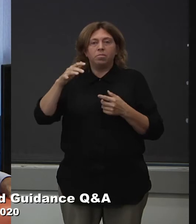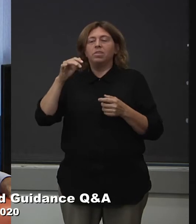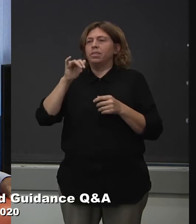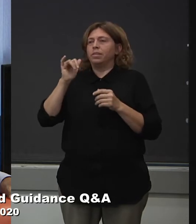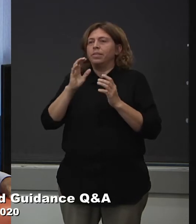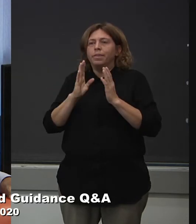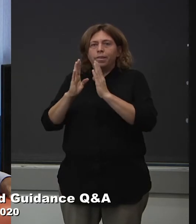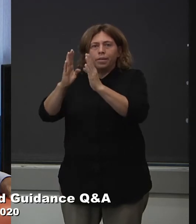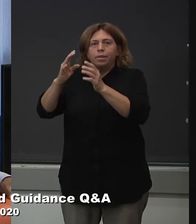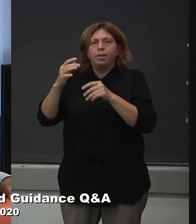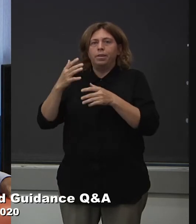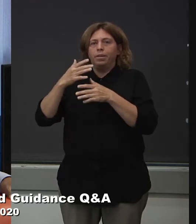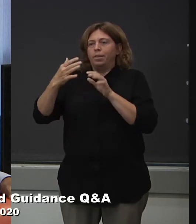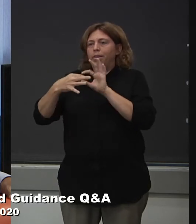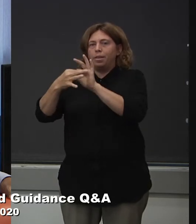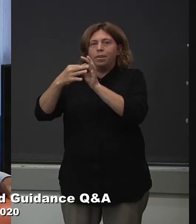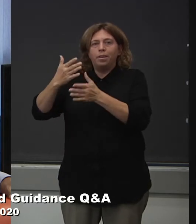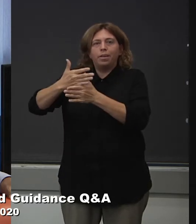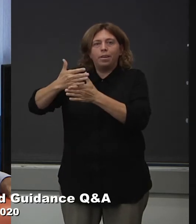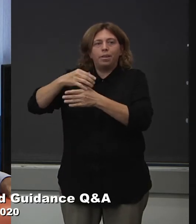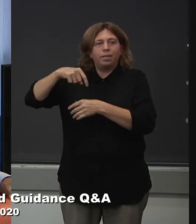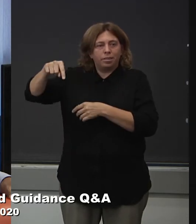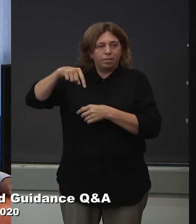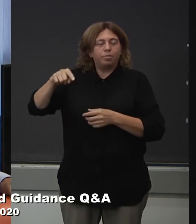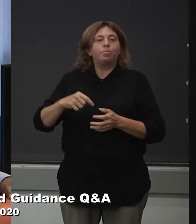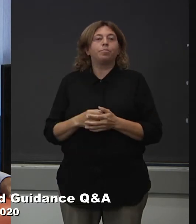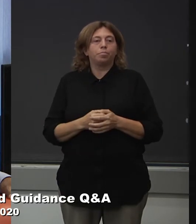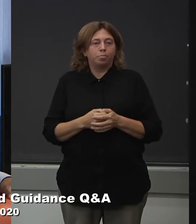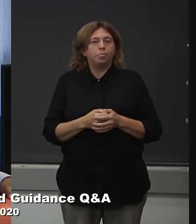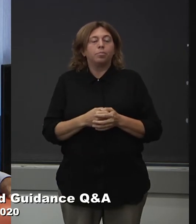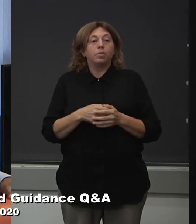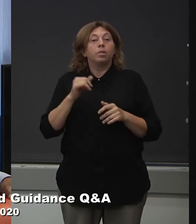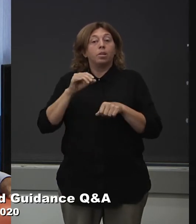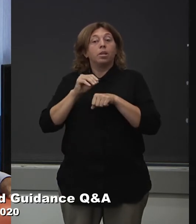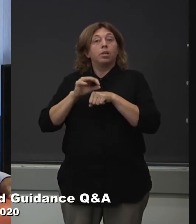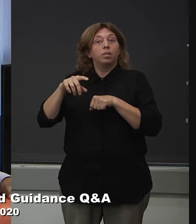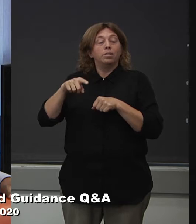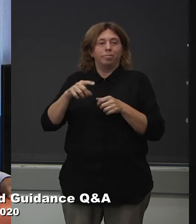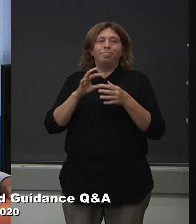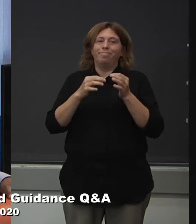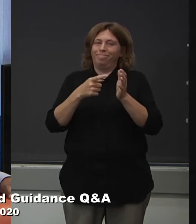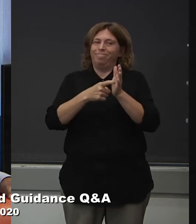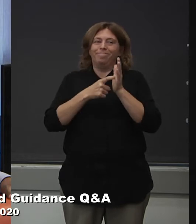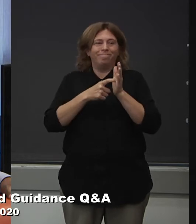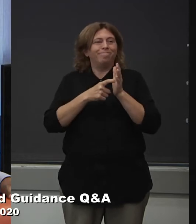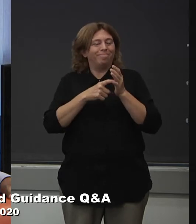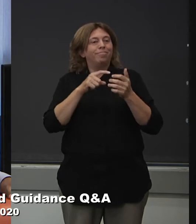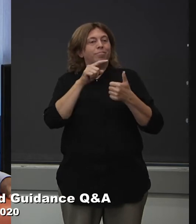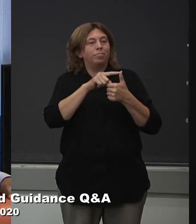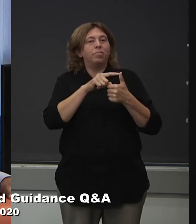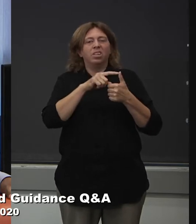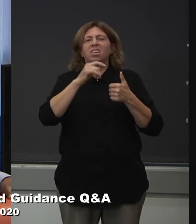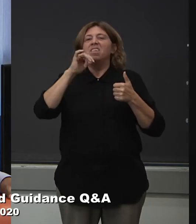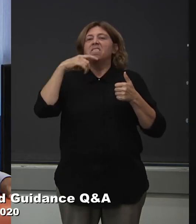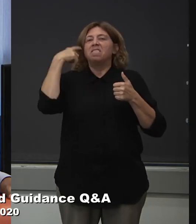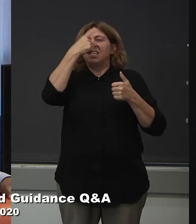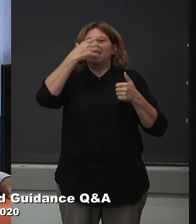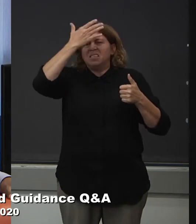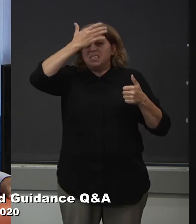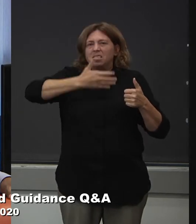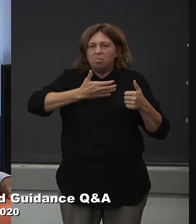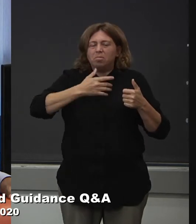The guidance requires face coverings and face shields in public